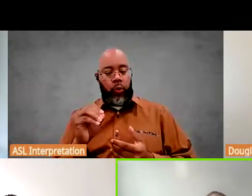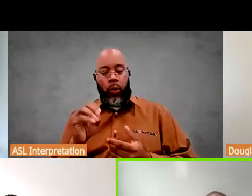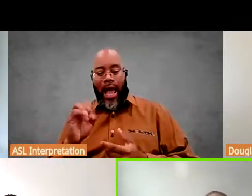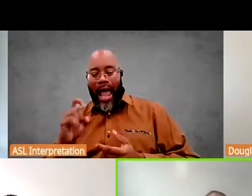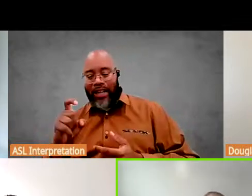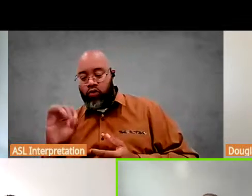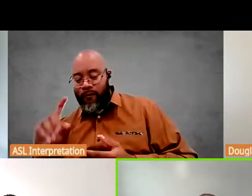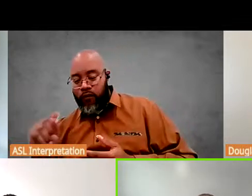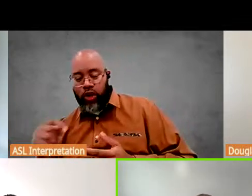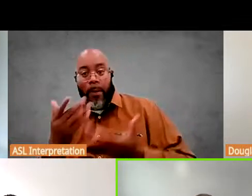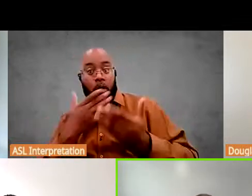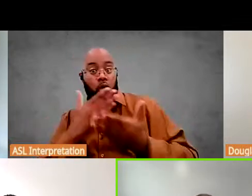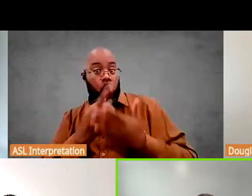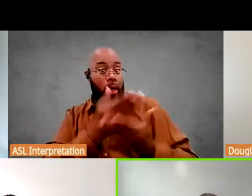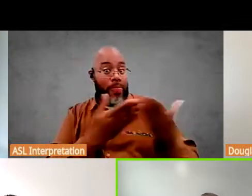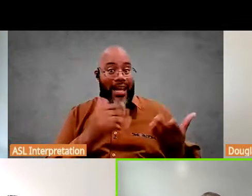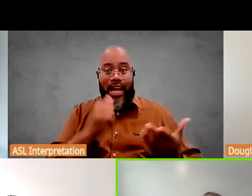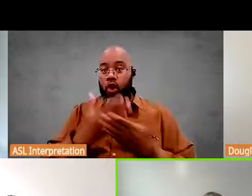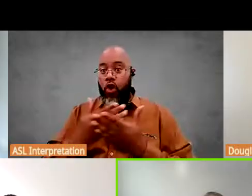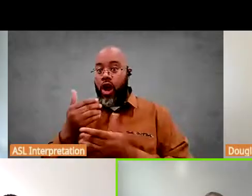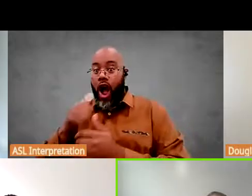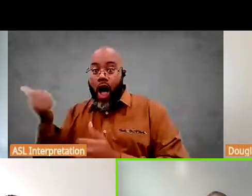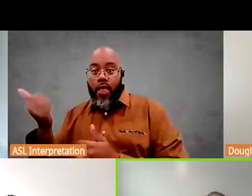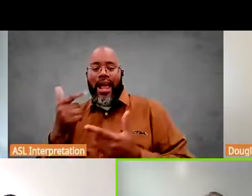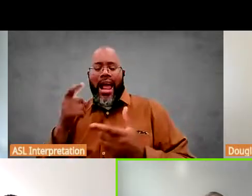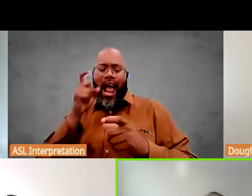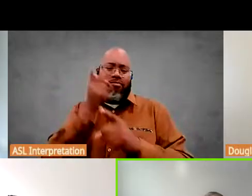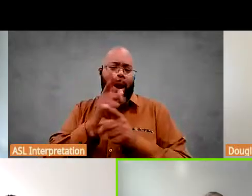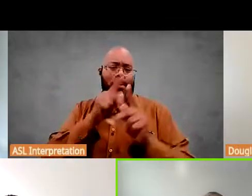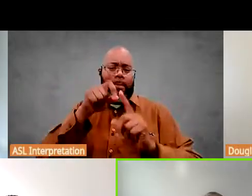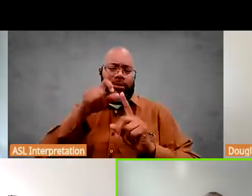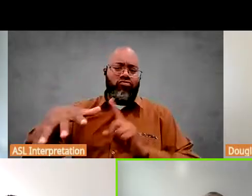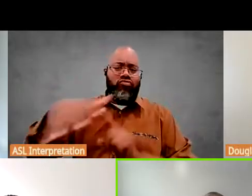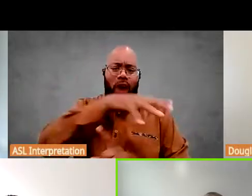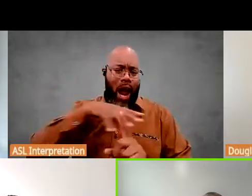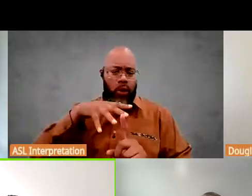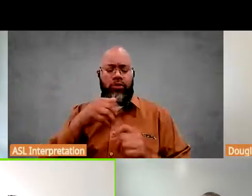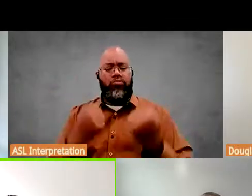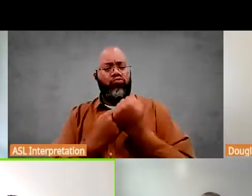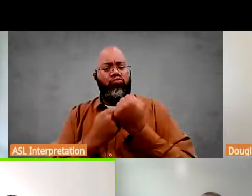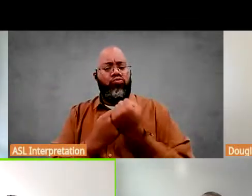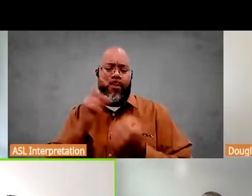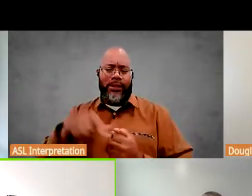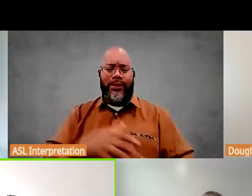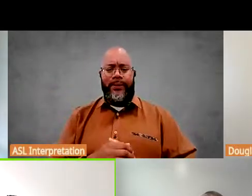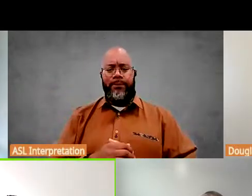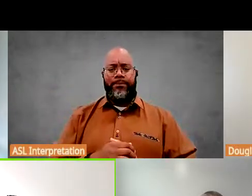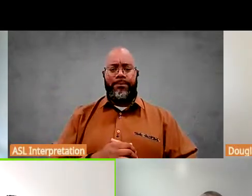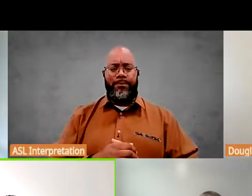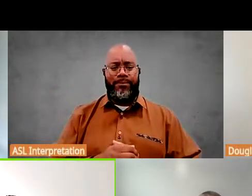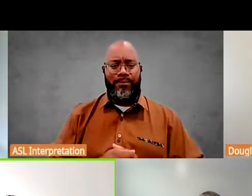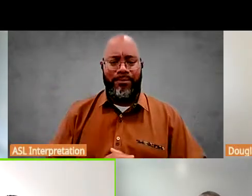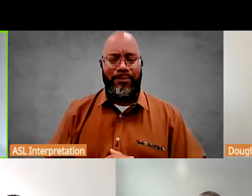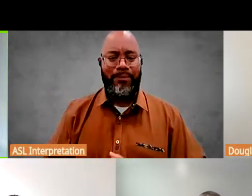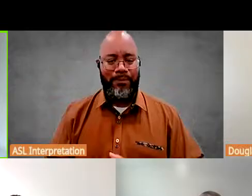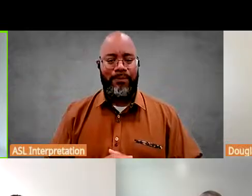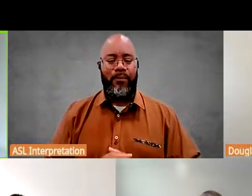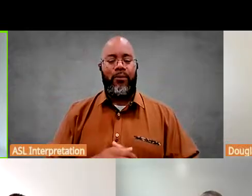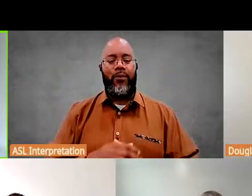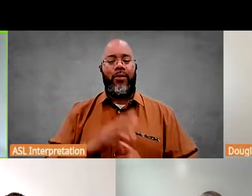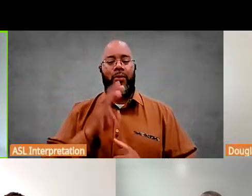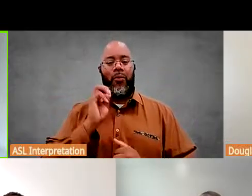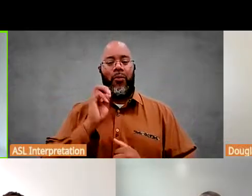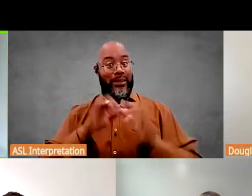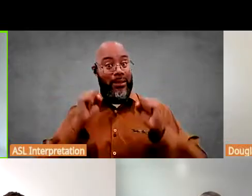other. Get the right people around you, and that's all you need. mm. So absolutely echo that. Yeah. Wow. Yeah, that's